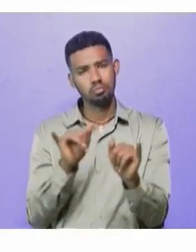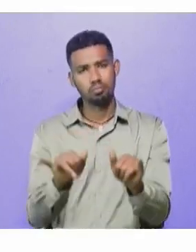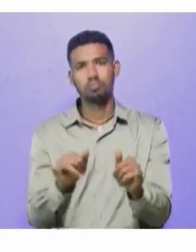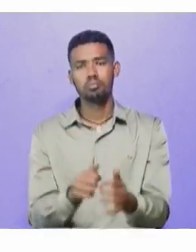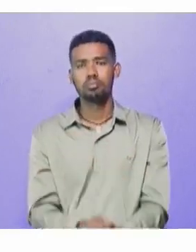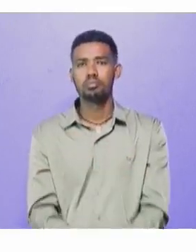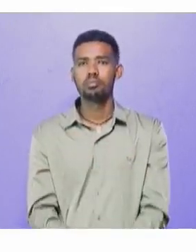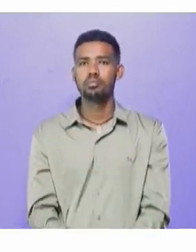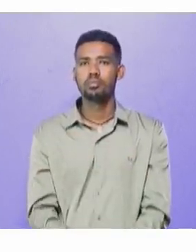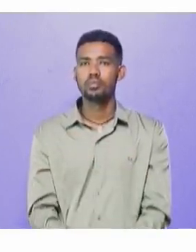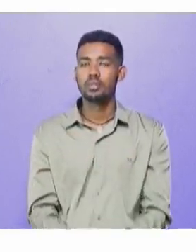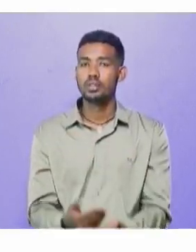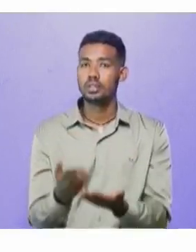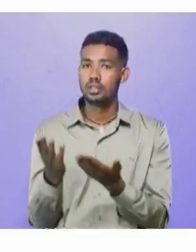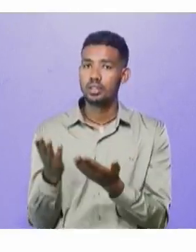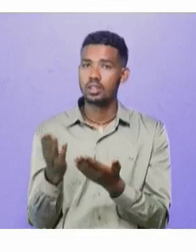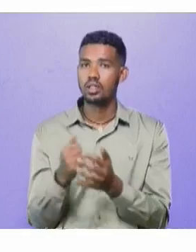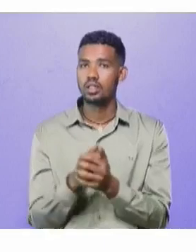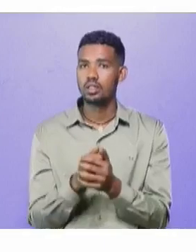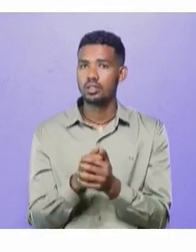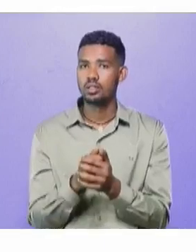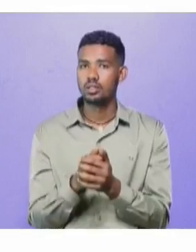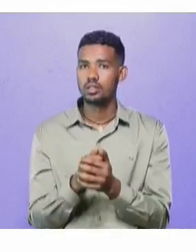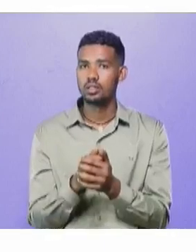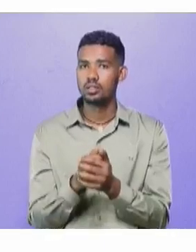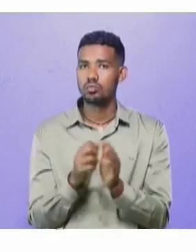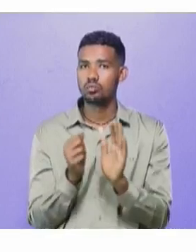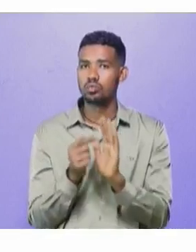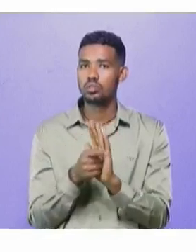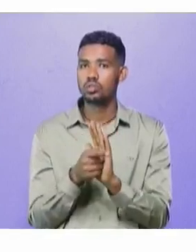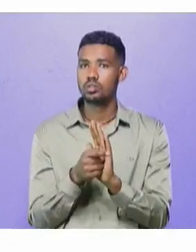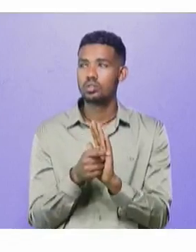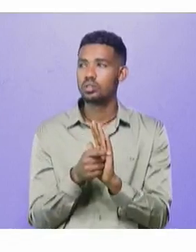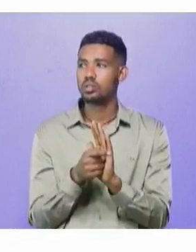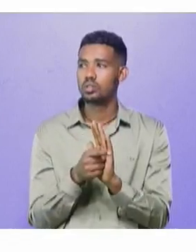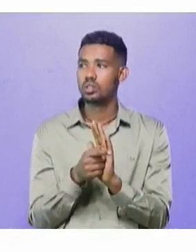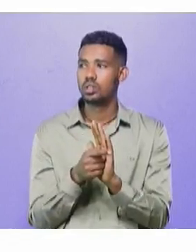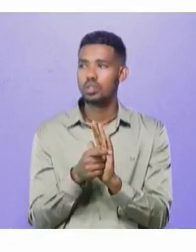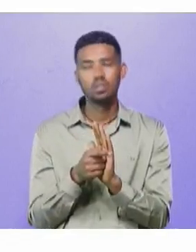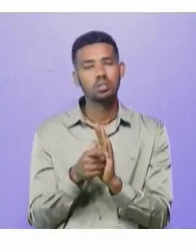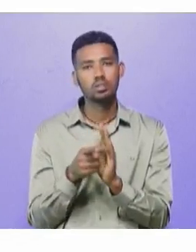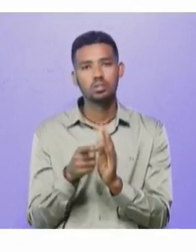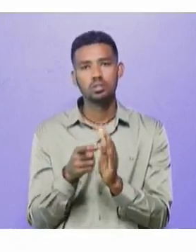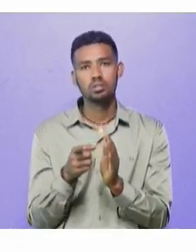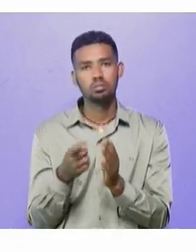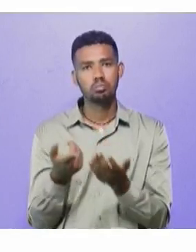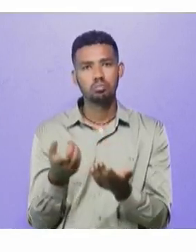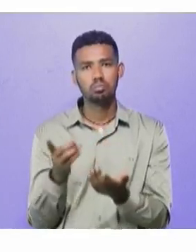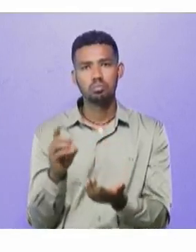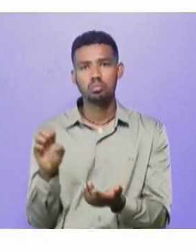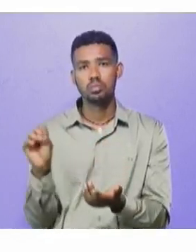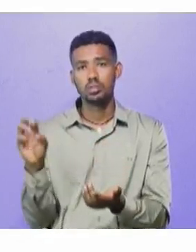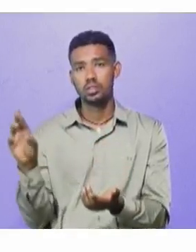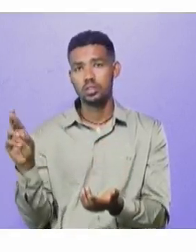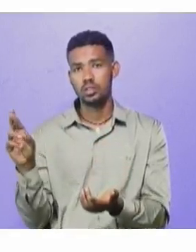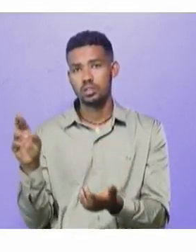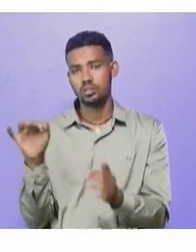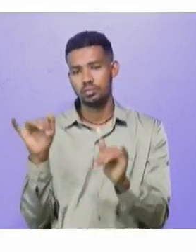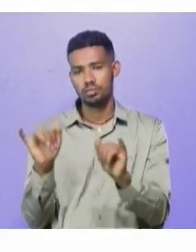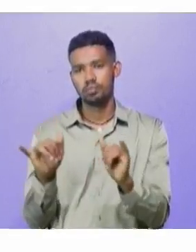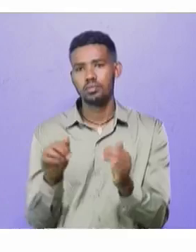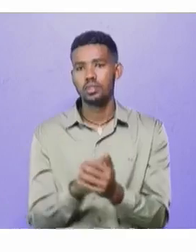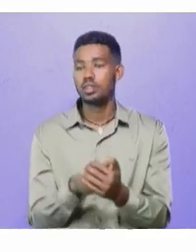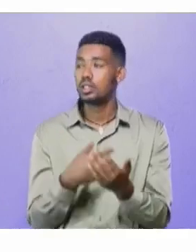Here is also, let us say, deer become deer.